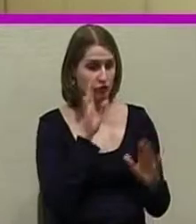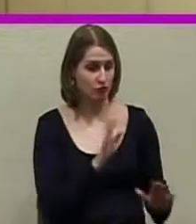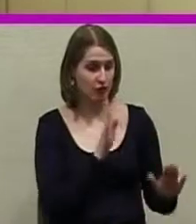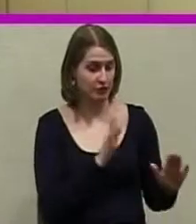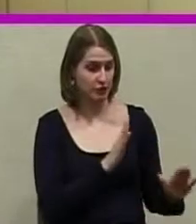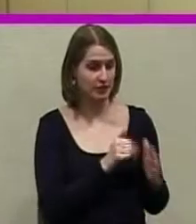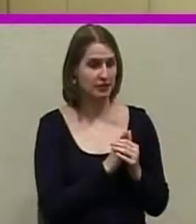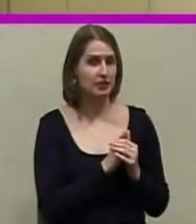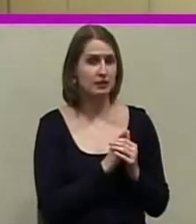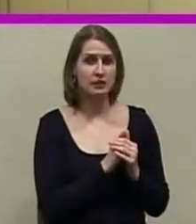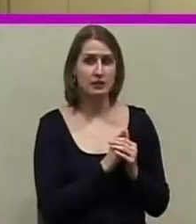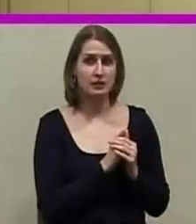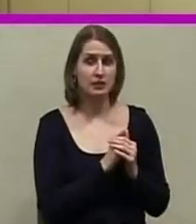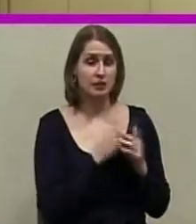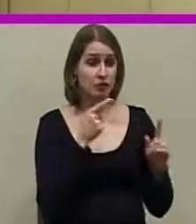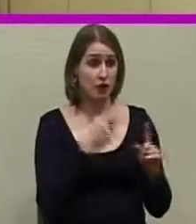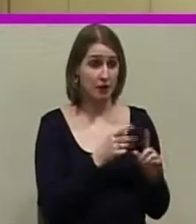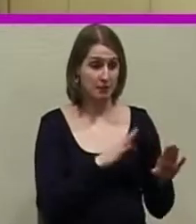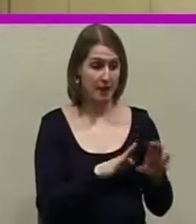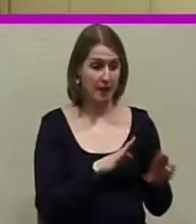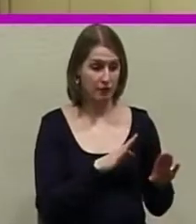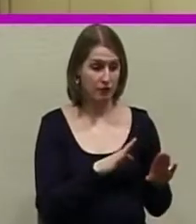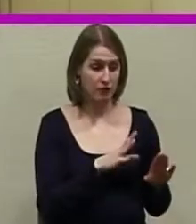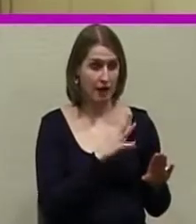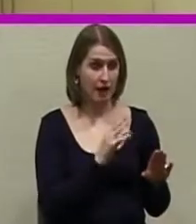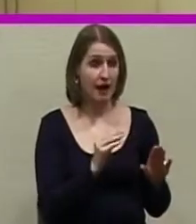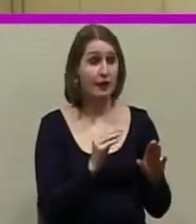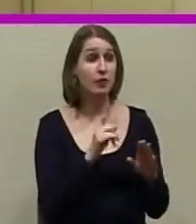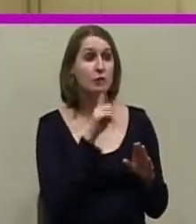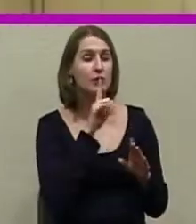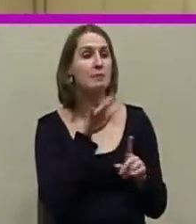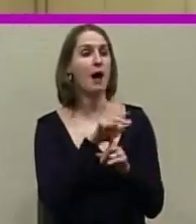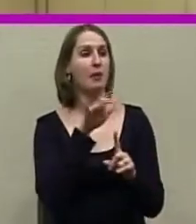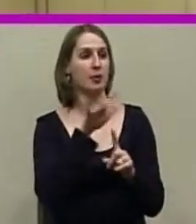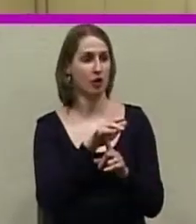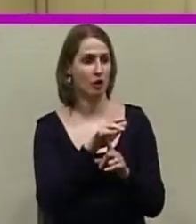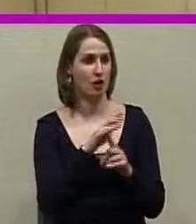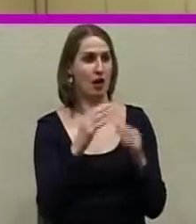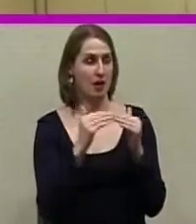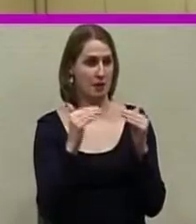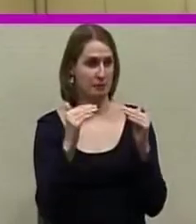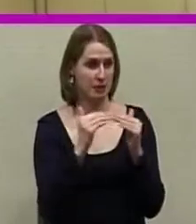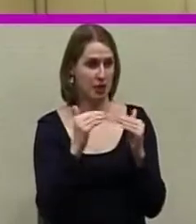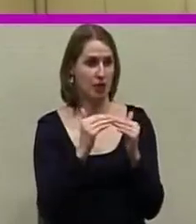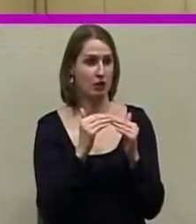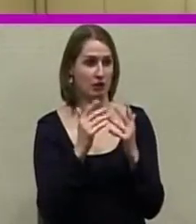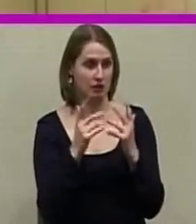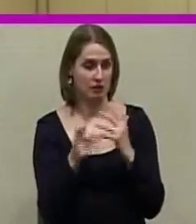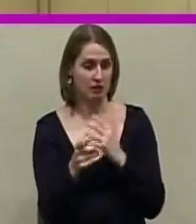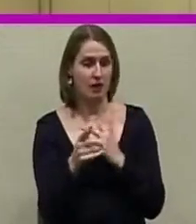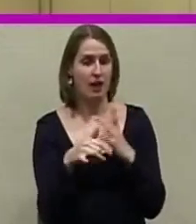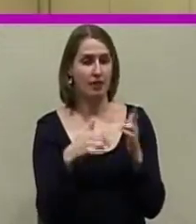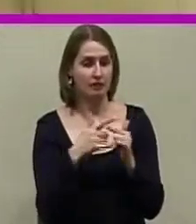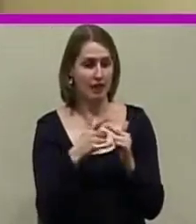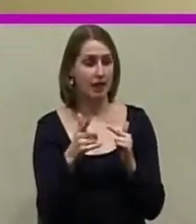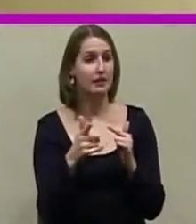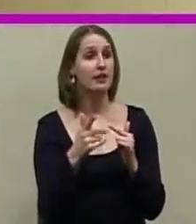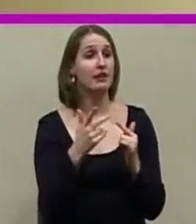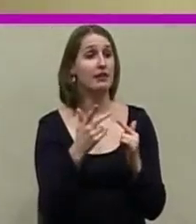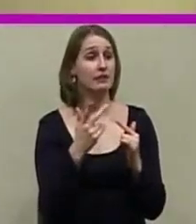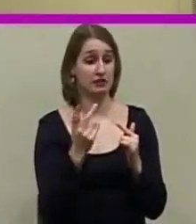child that's the target behavior and a very, very popular peer colleague. And we teach both of those kids the strategies, and then they go back in and teach